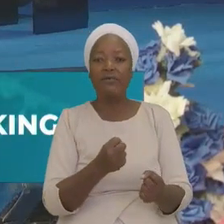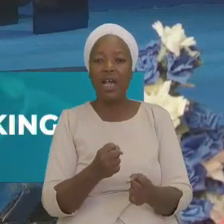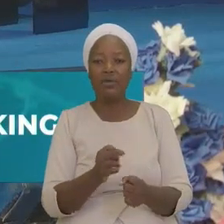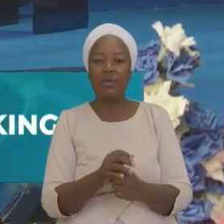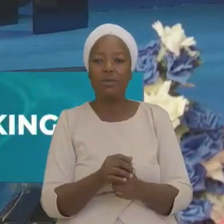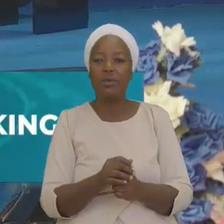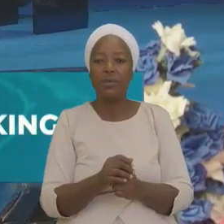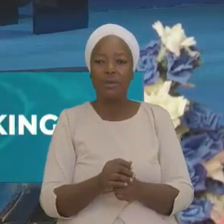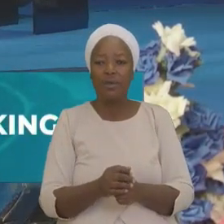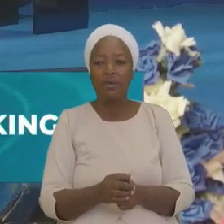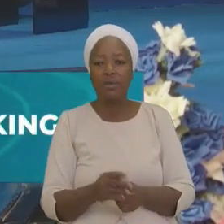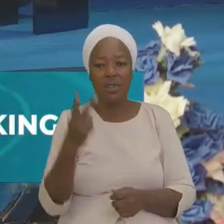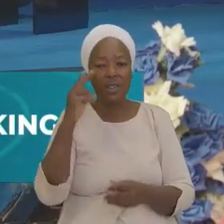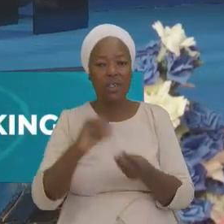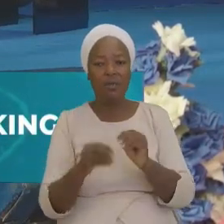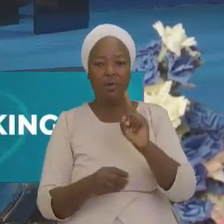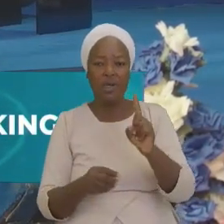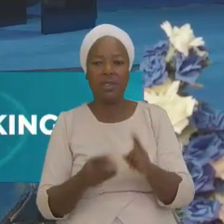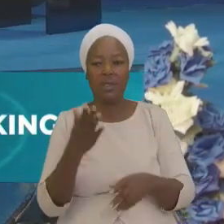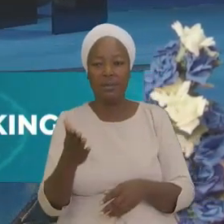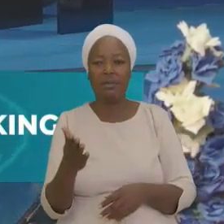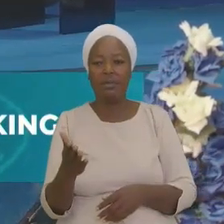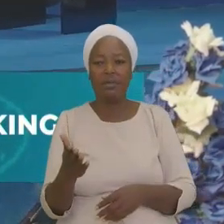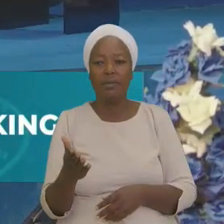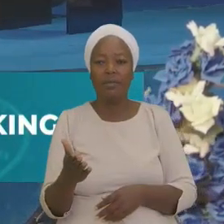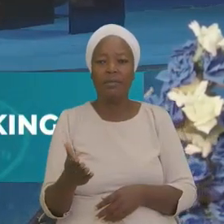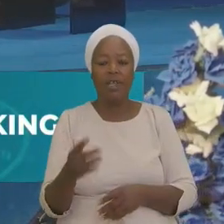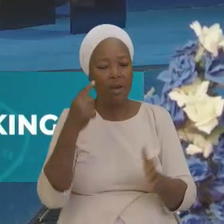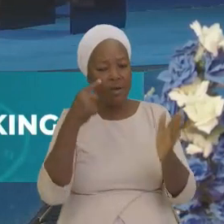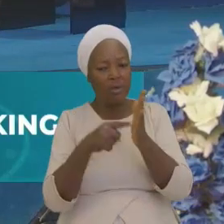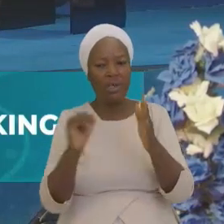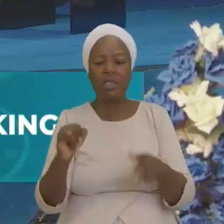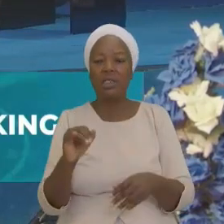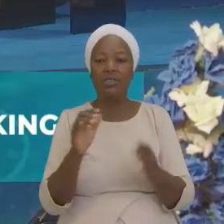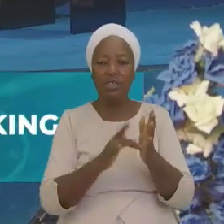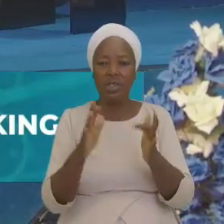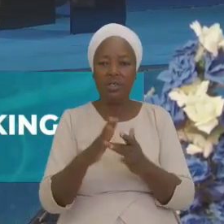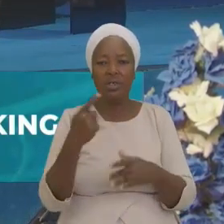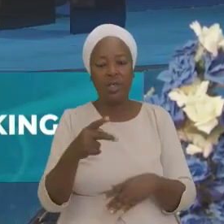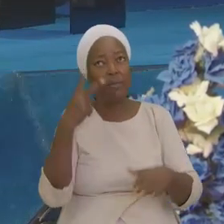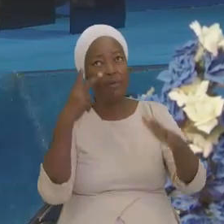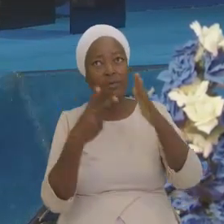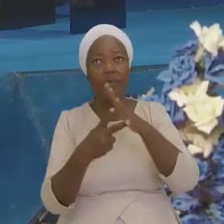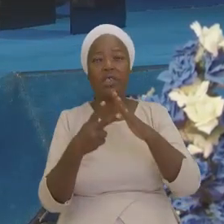Look at number one there. Recognizing Jesus the prophet from the Father.